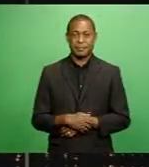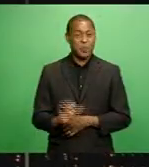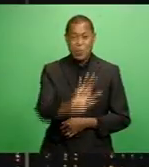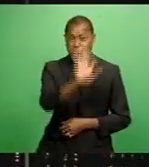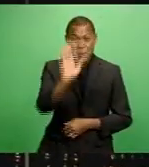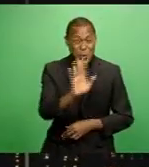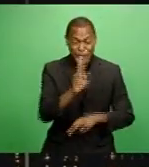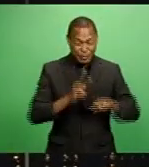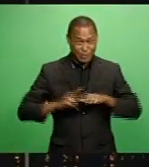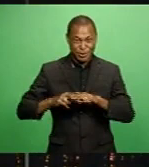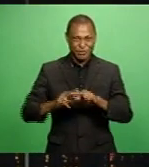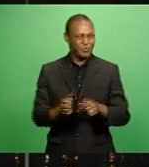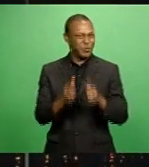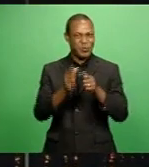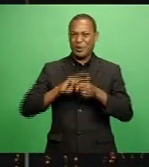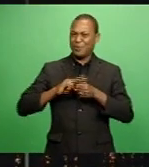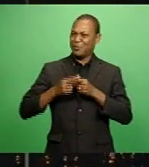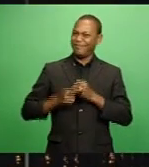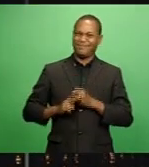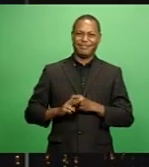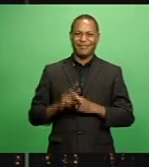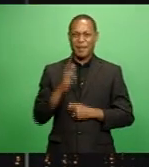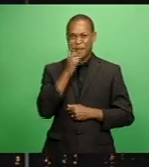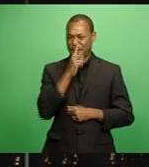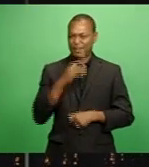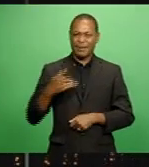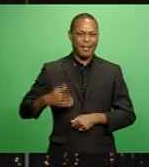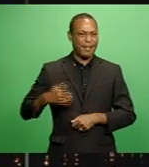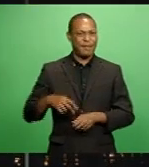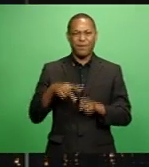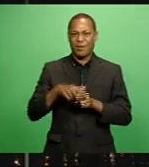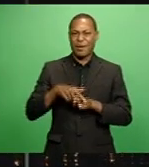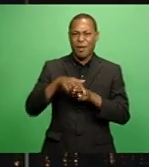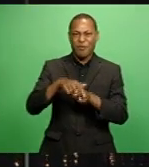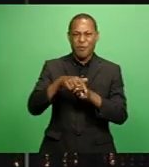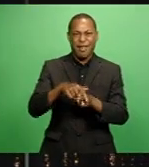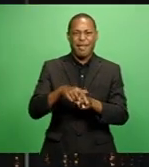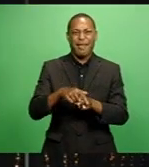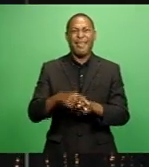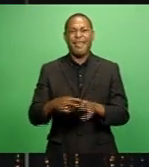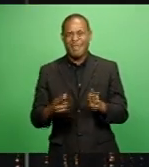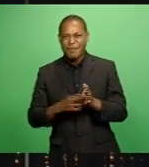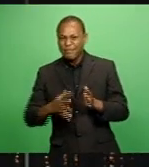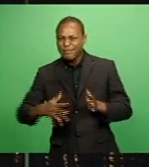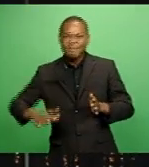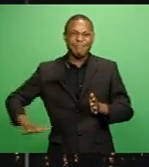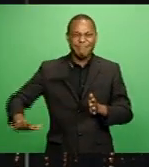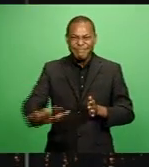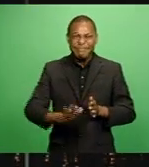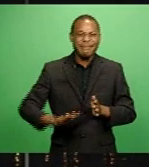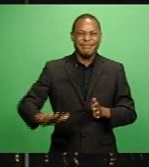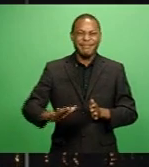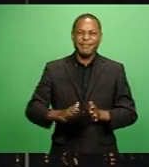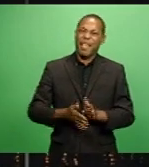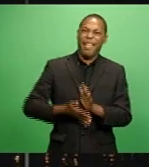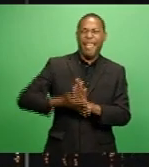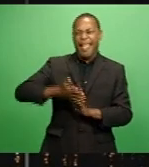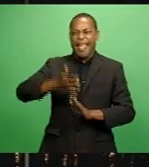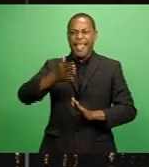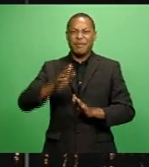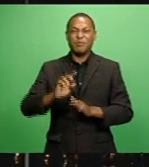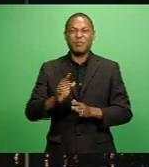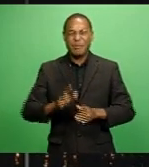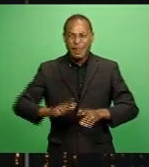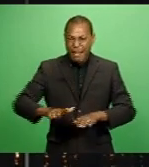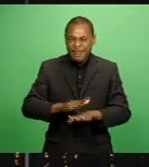Ulunaka, Fiji, good news for people living in the Nandronga Navosa province and those in the highlands of Mba, as from today